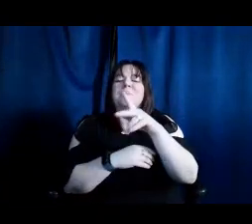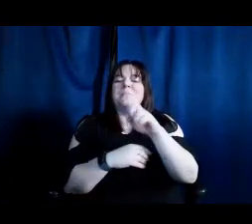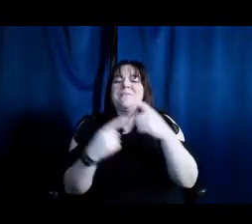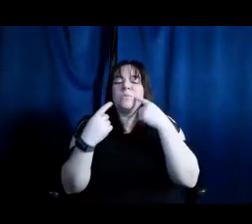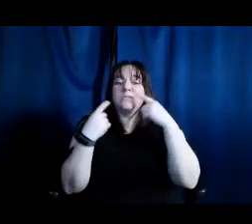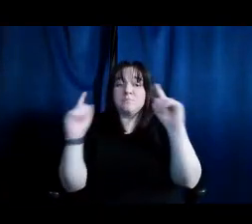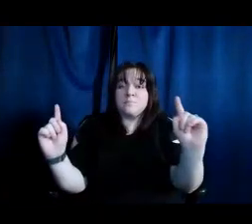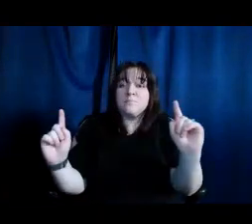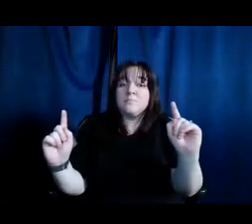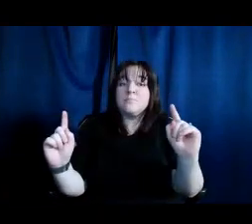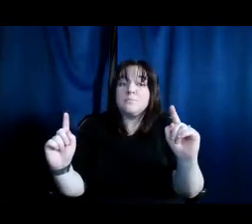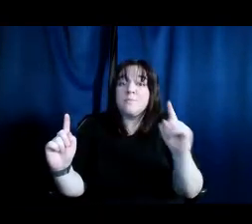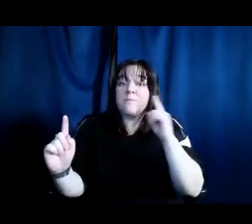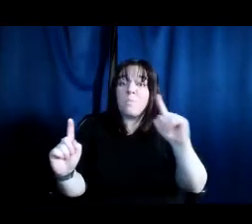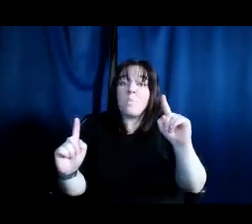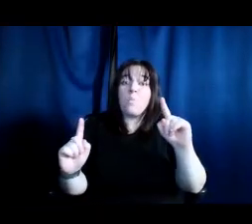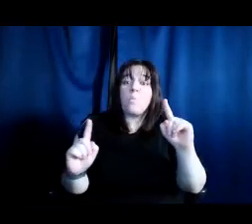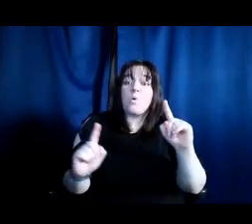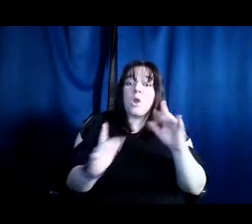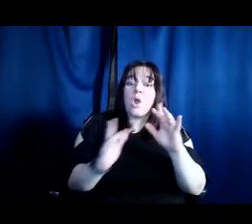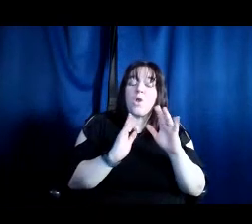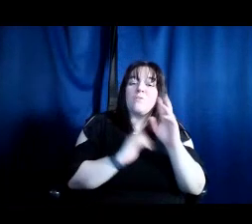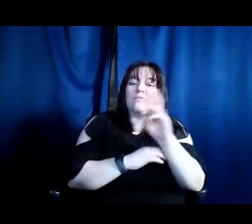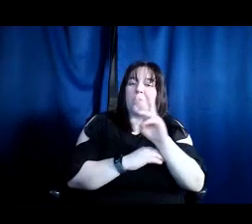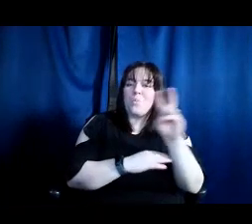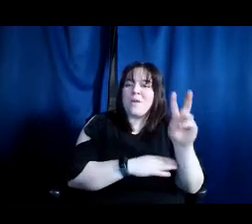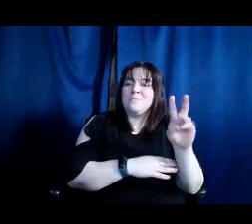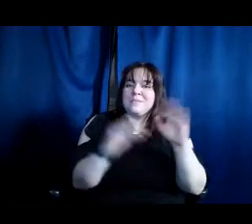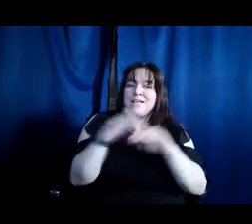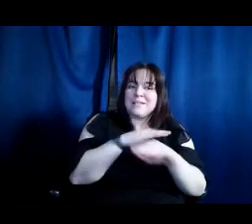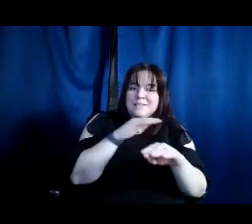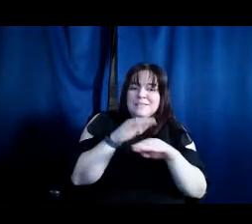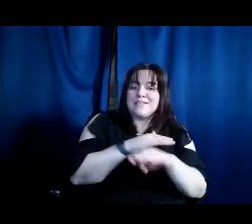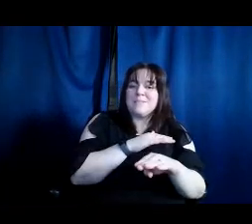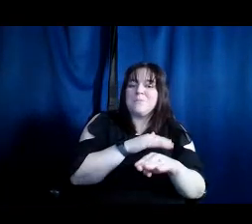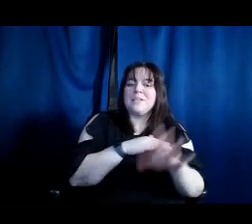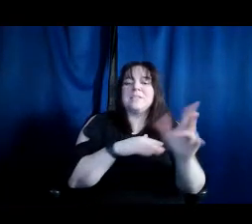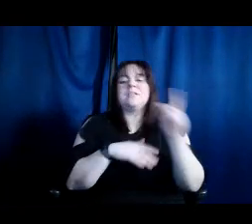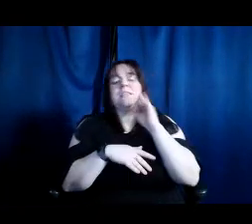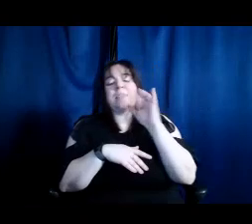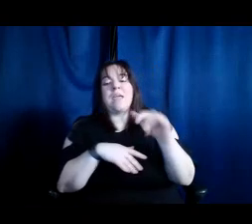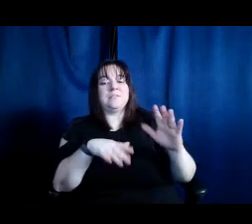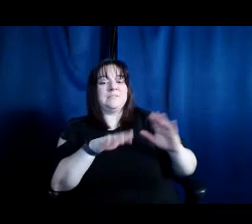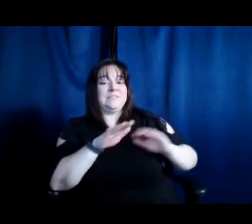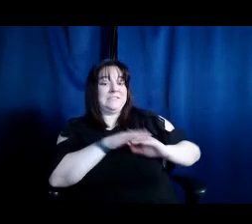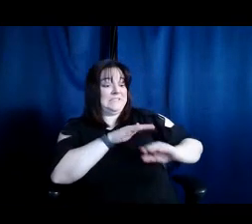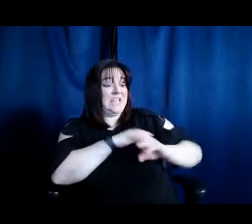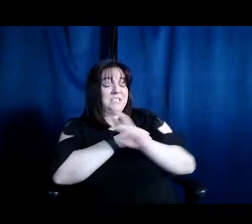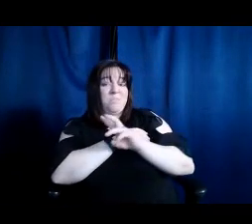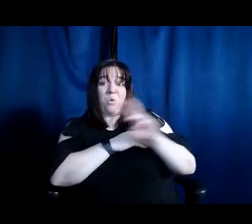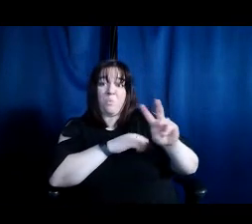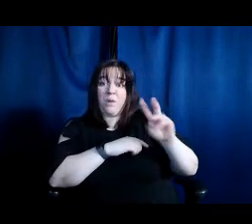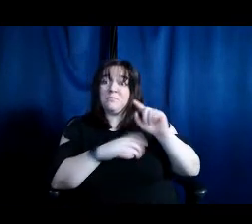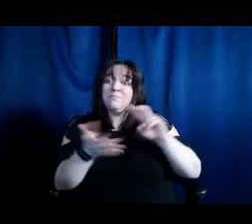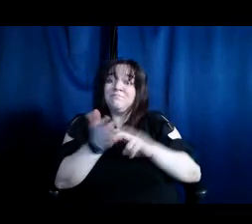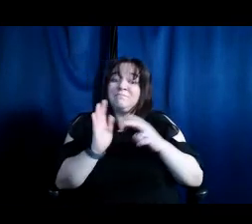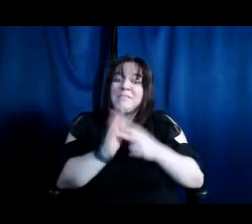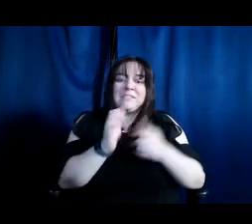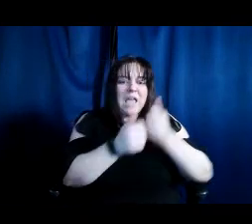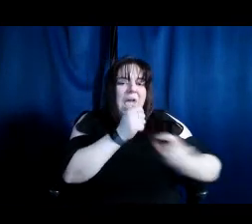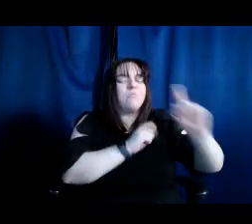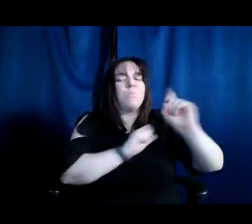accessibility, an accessible website accessibility. An accessible website means everyone can use the web-based